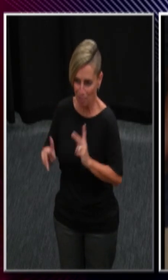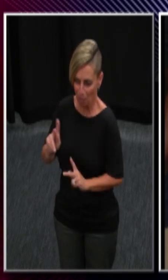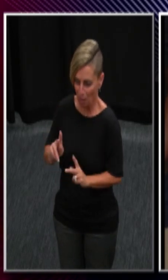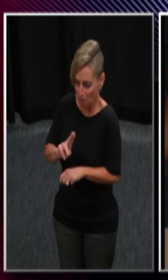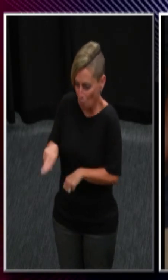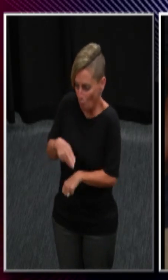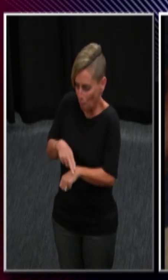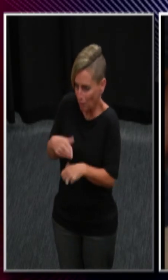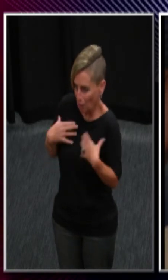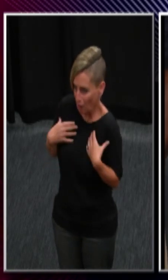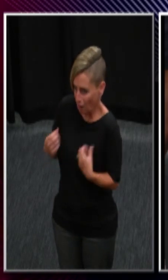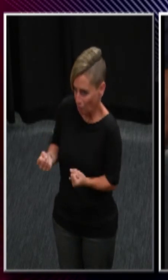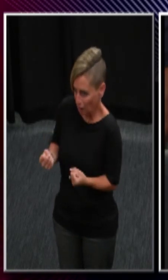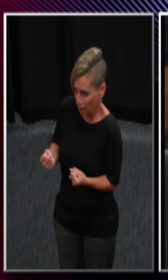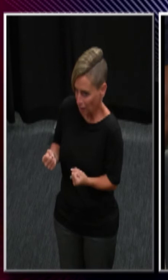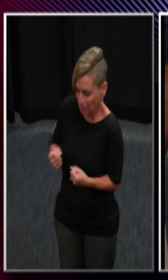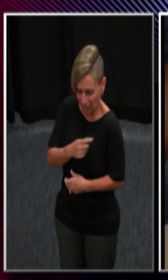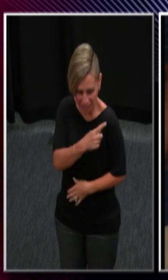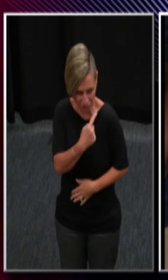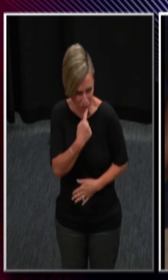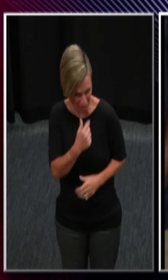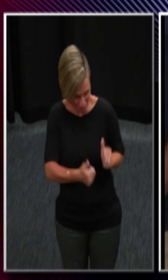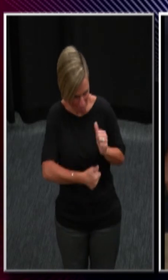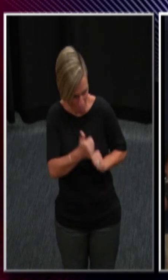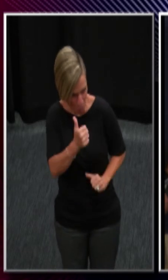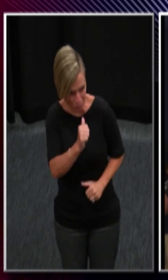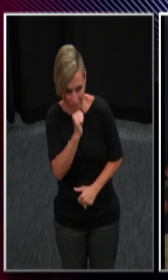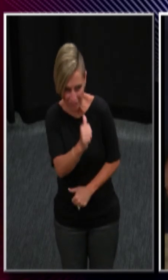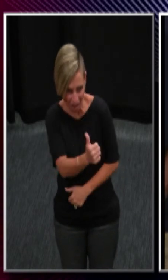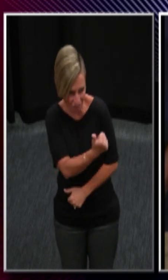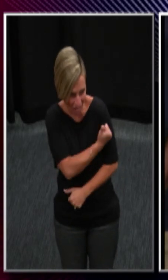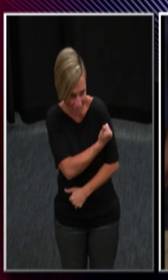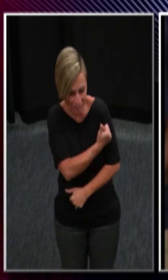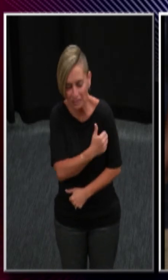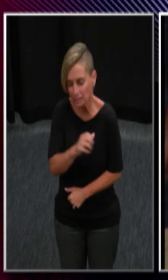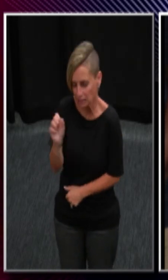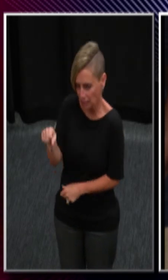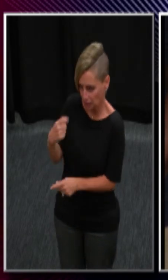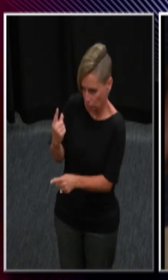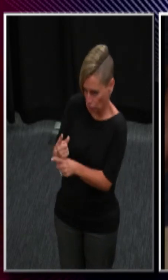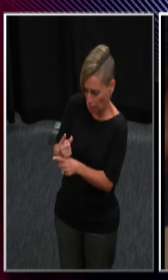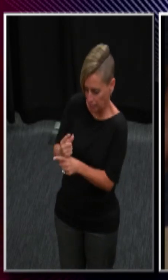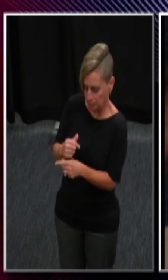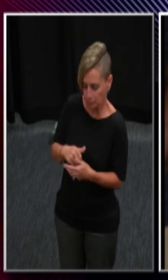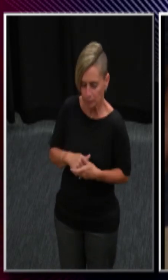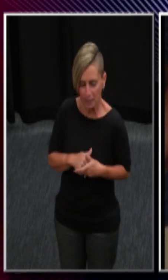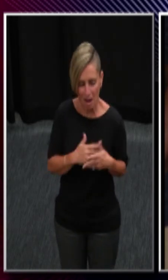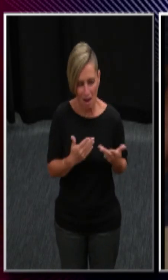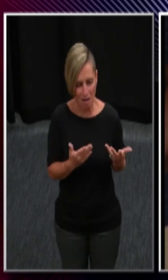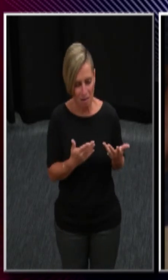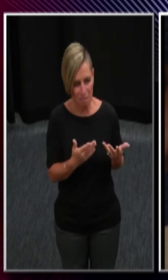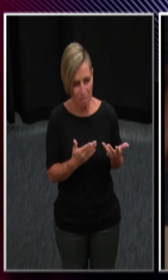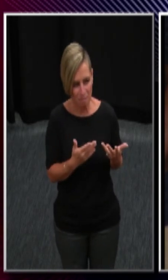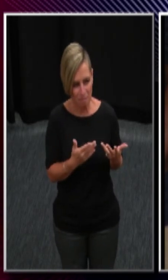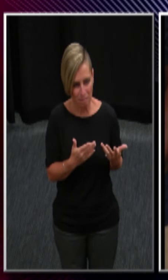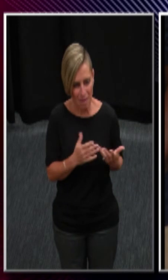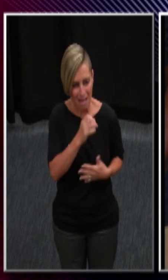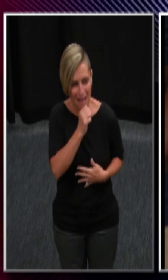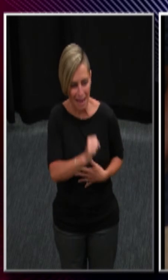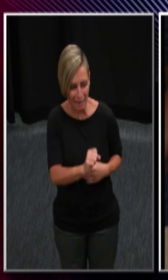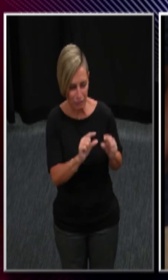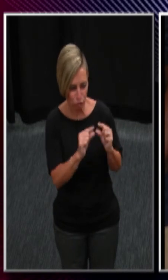were saying the majority is unvaccinated. That's correct. Okay. And do you, you know, as far as the age